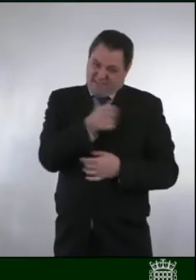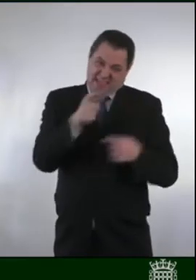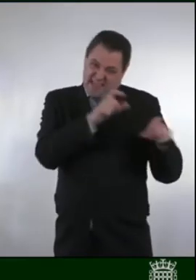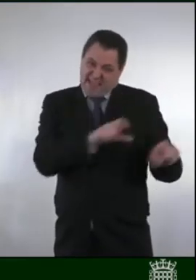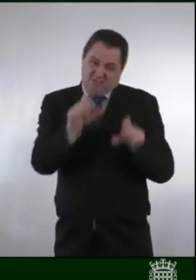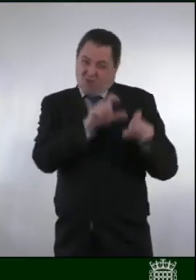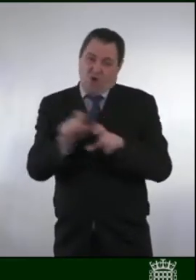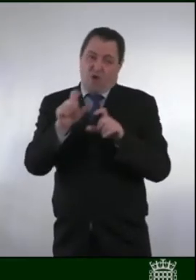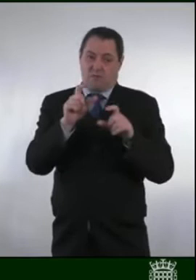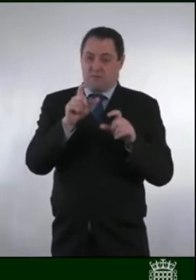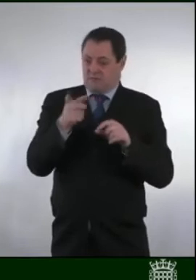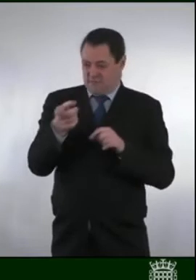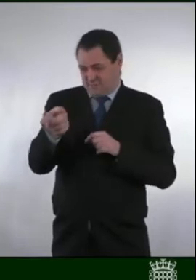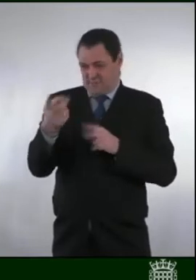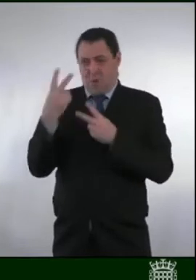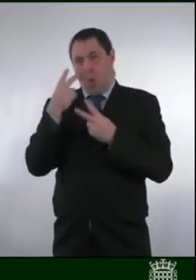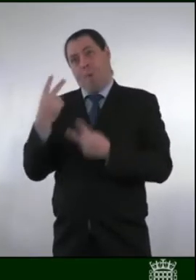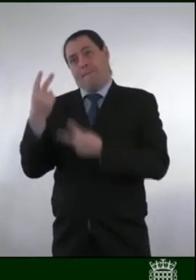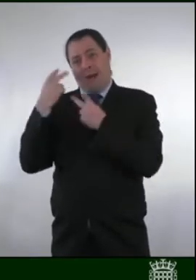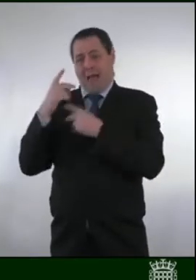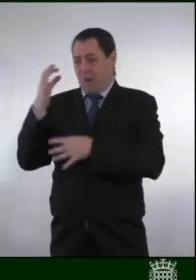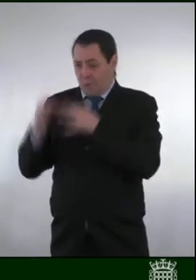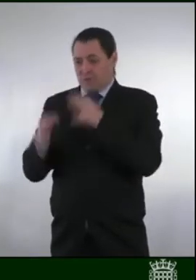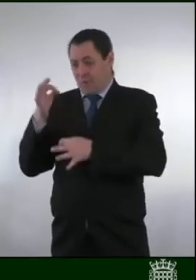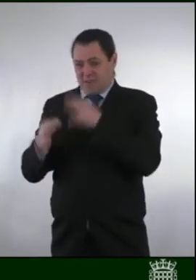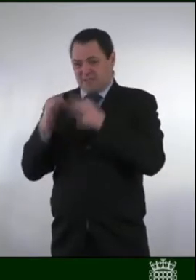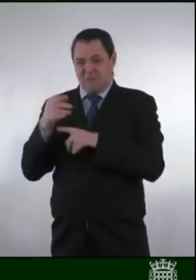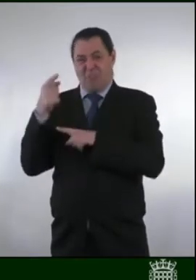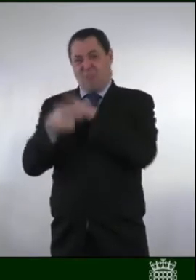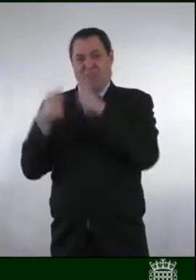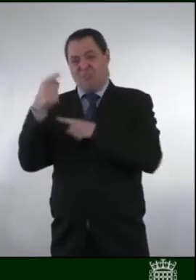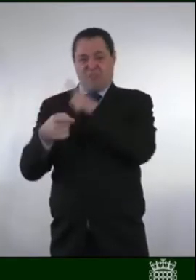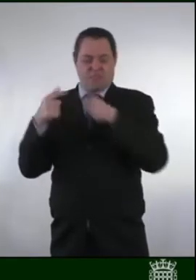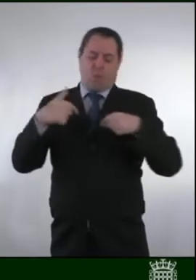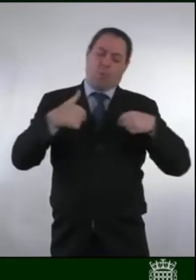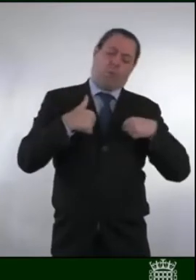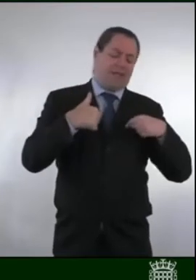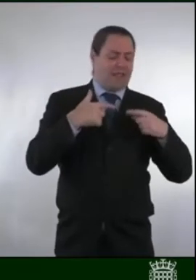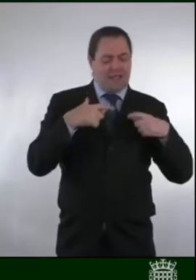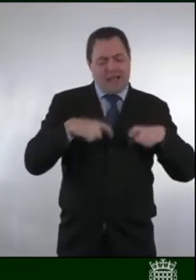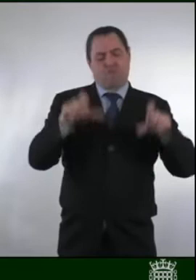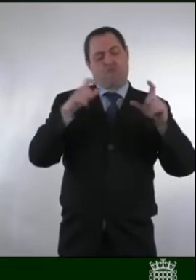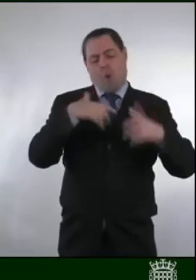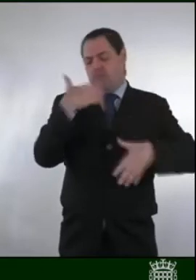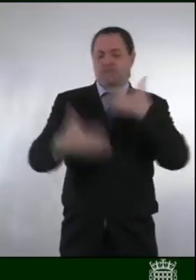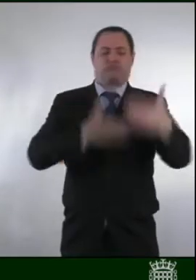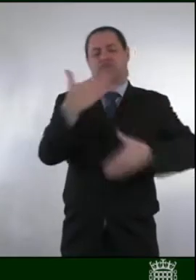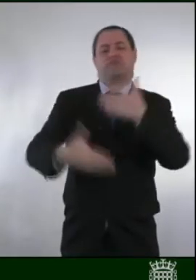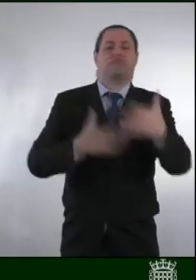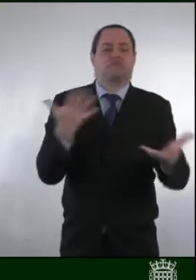look backwards, to play politics, to snipe from the sidelines. We look forwards and get on with the job.